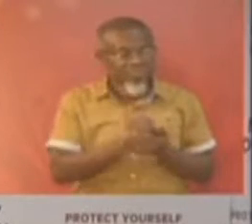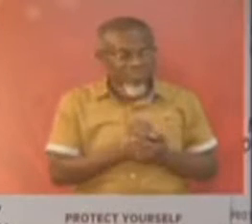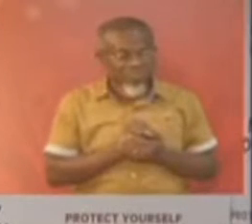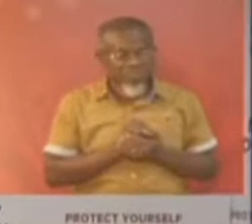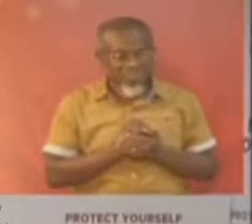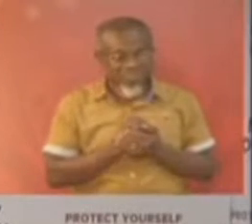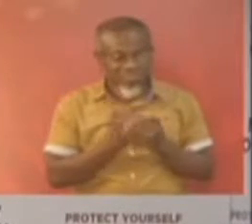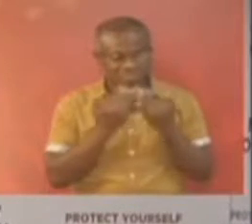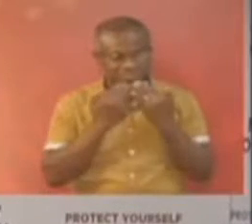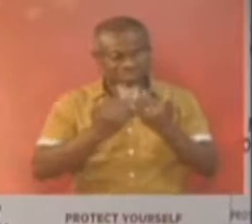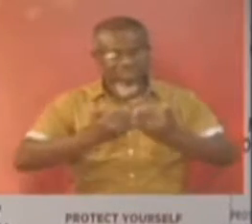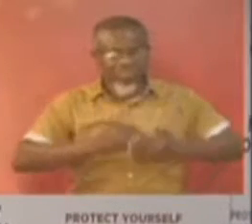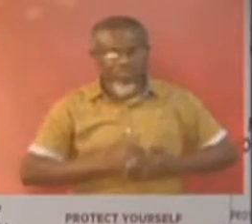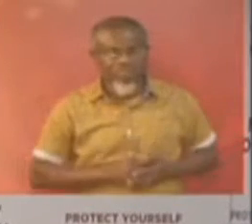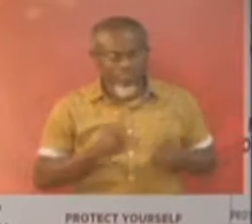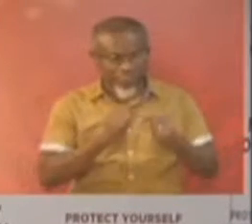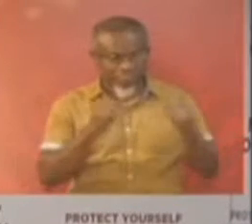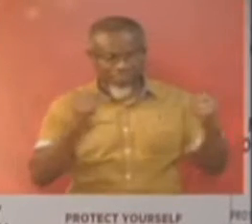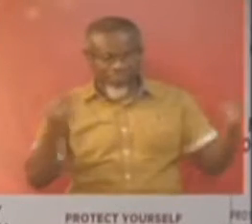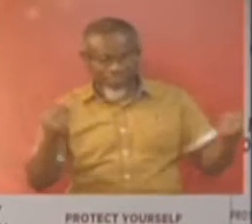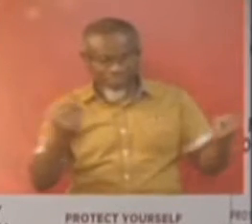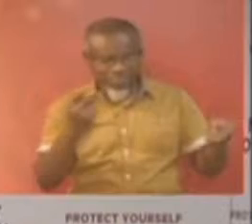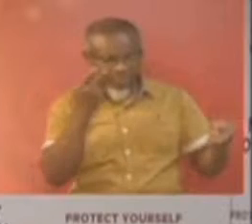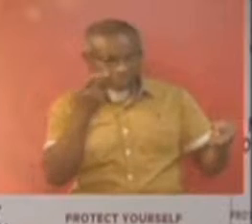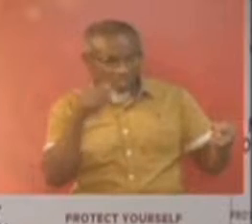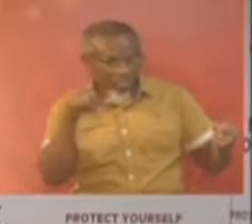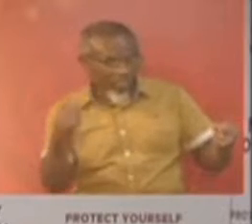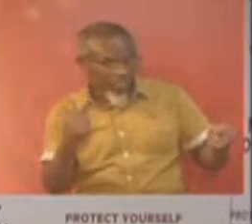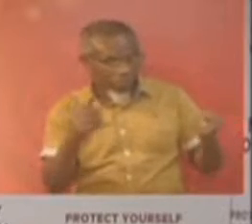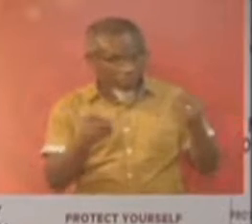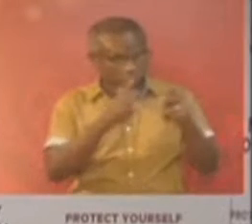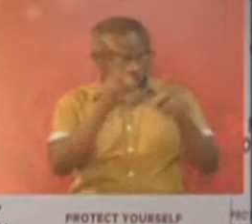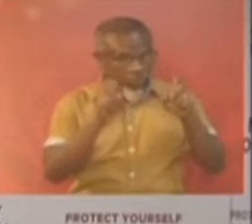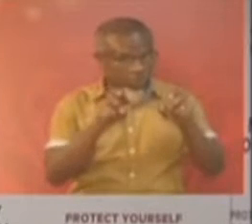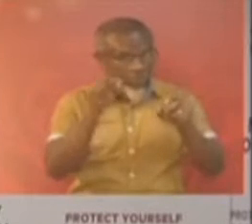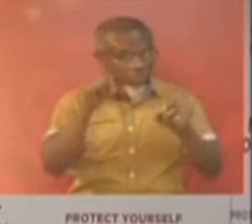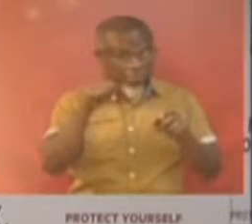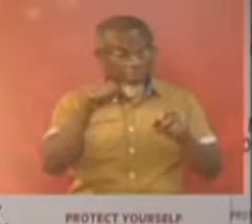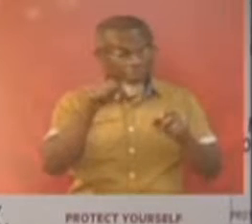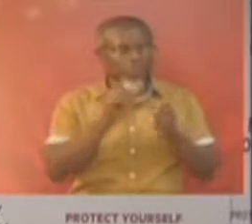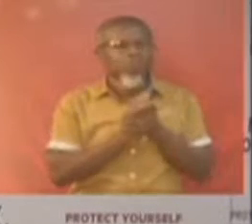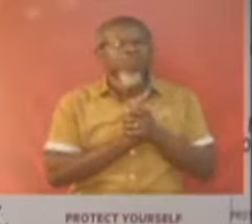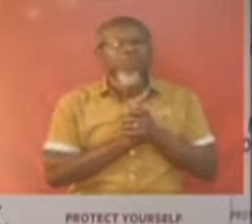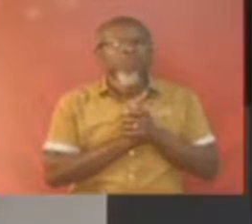Thank you. And now to Newsday. I see you have a follow-up question.